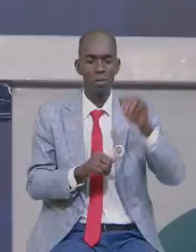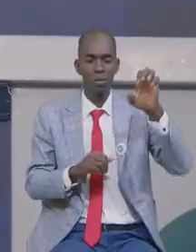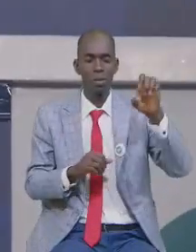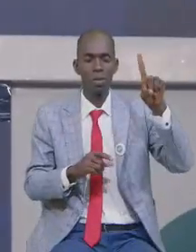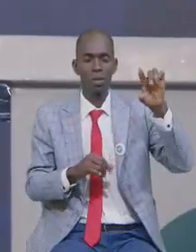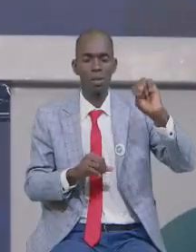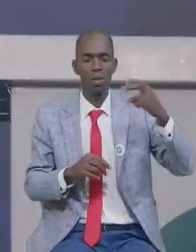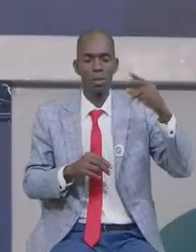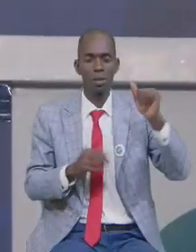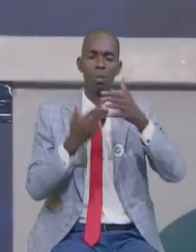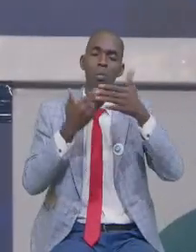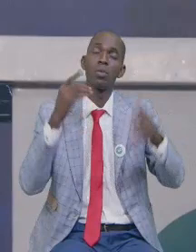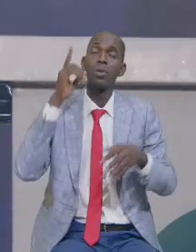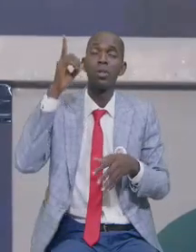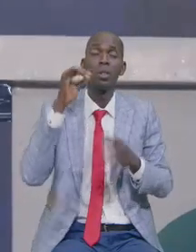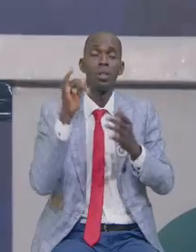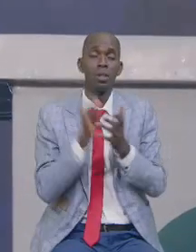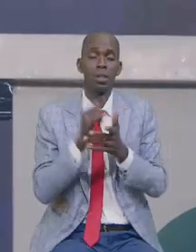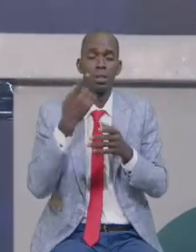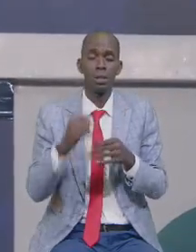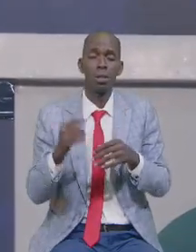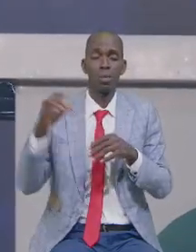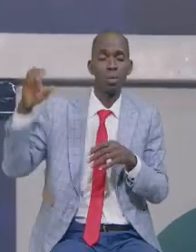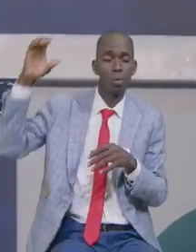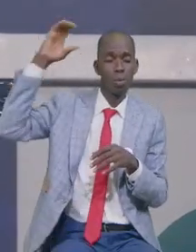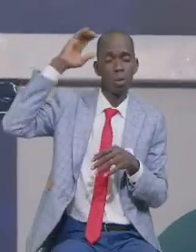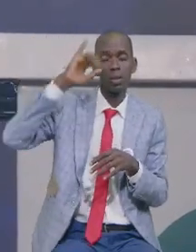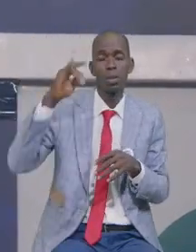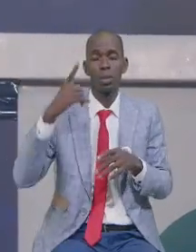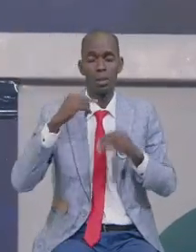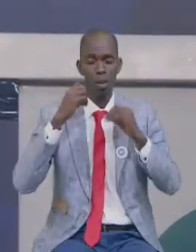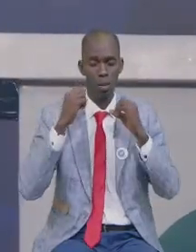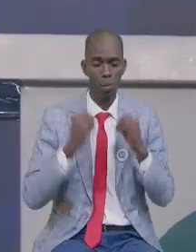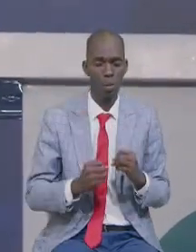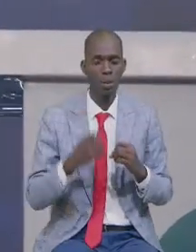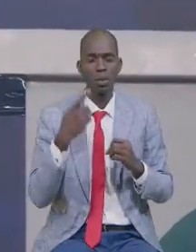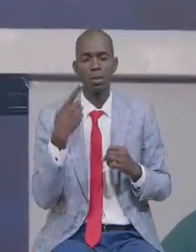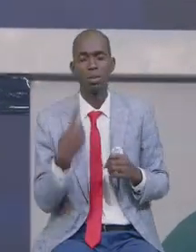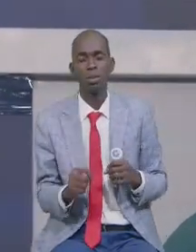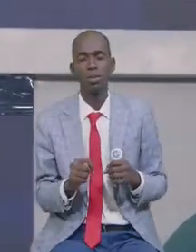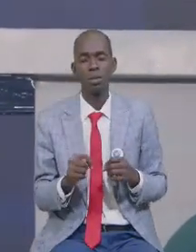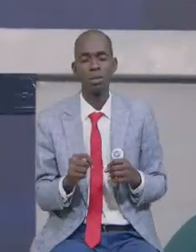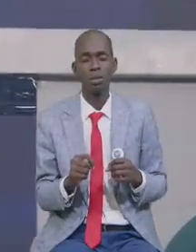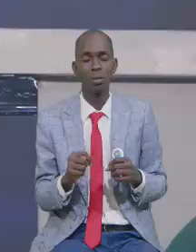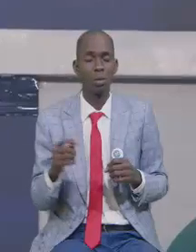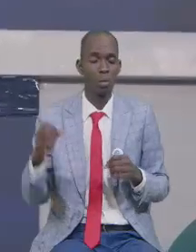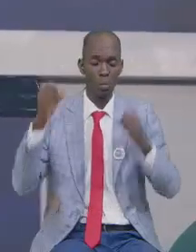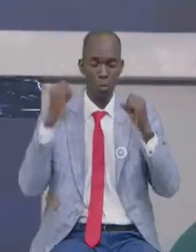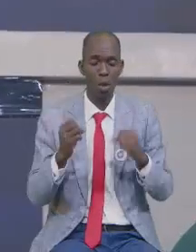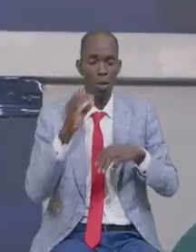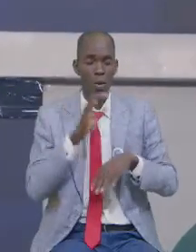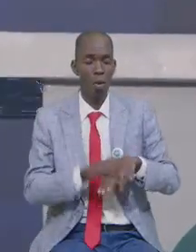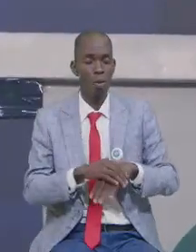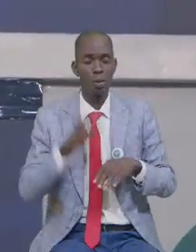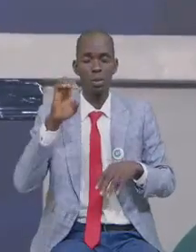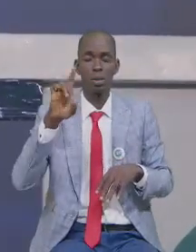That the anointing, the power, the mantle, on Elijah will